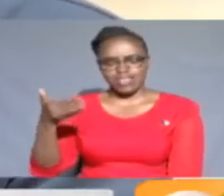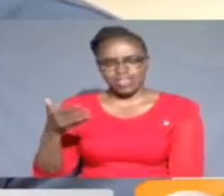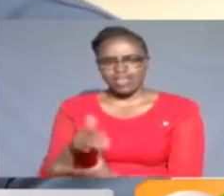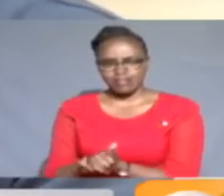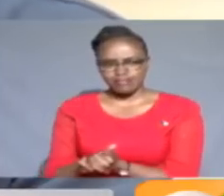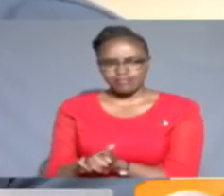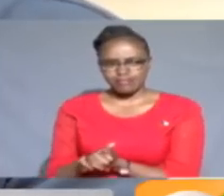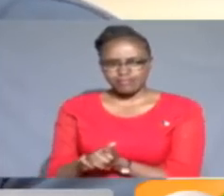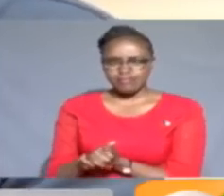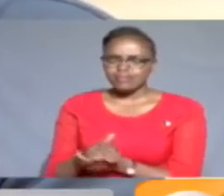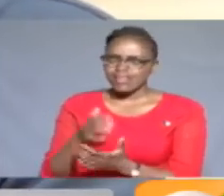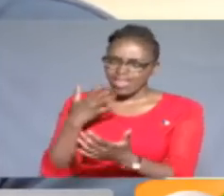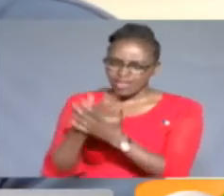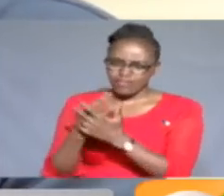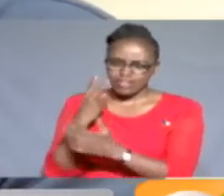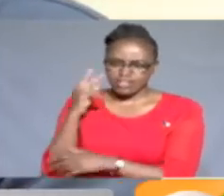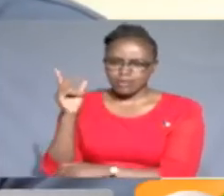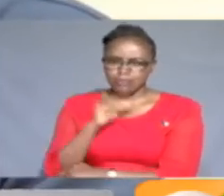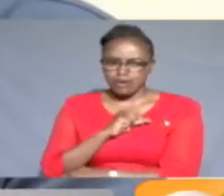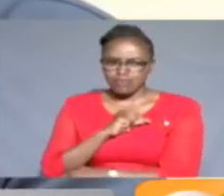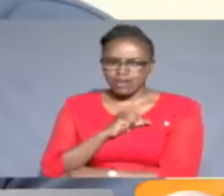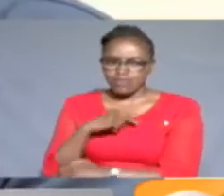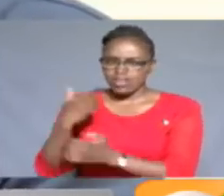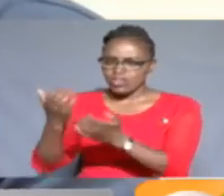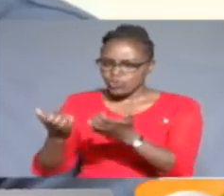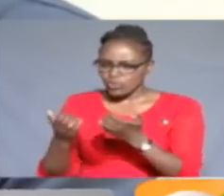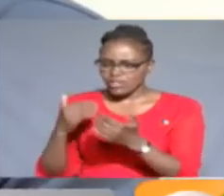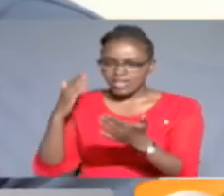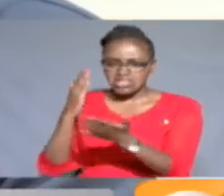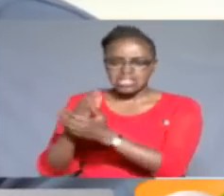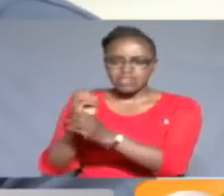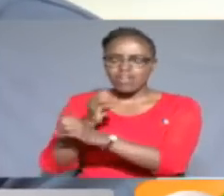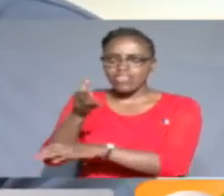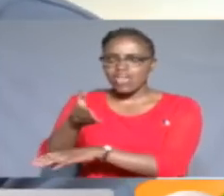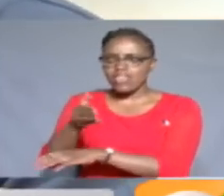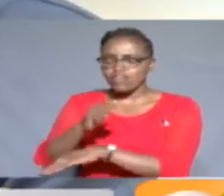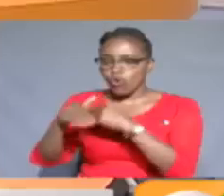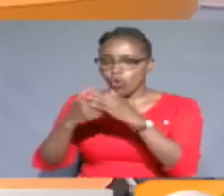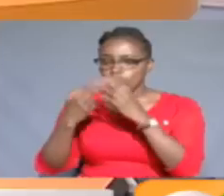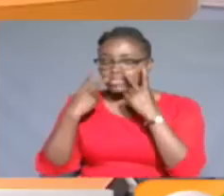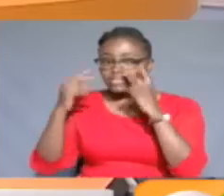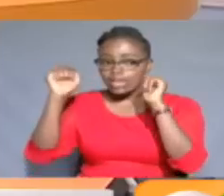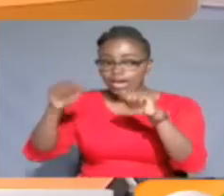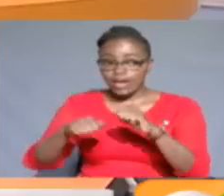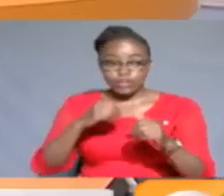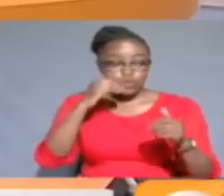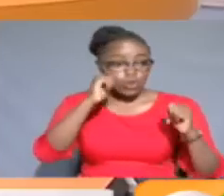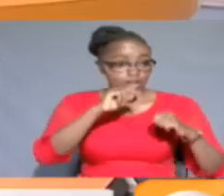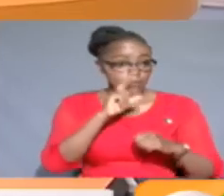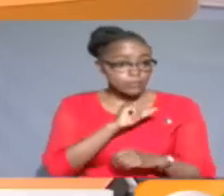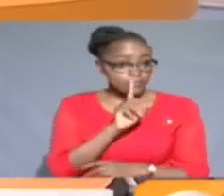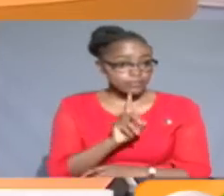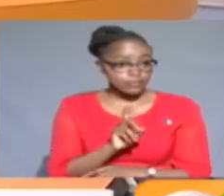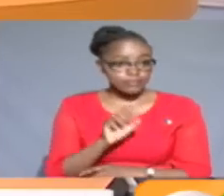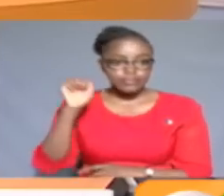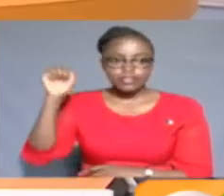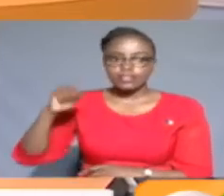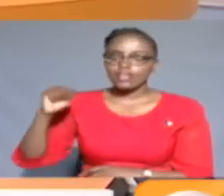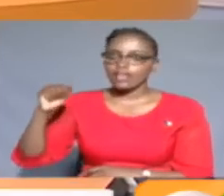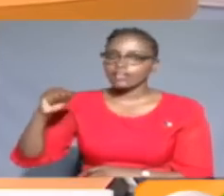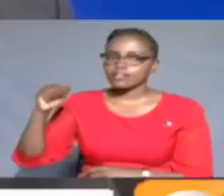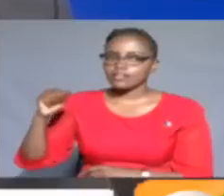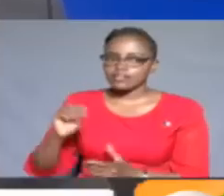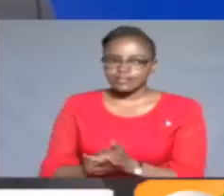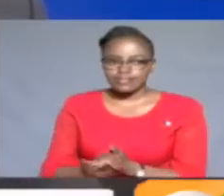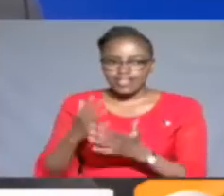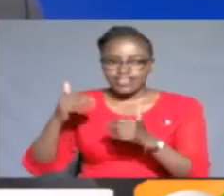With interest. And it's self-evident. It doesn't require any justification. It's just there for all to see. Olunyuka, will you agree with that? Yes.